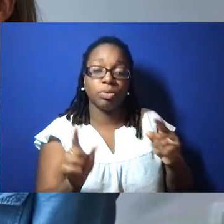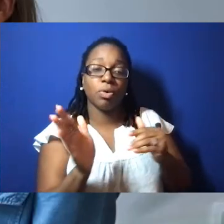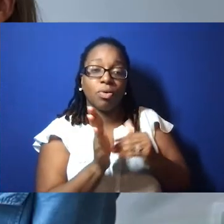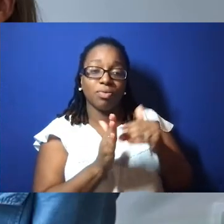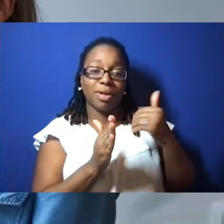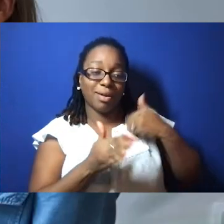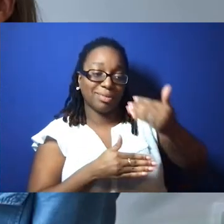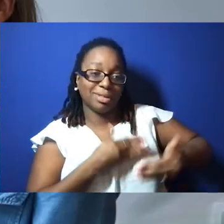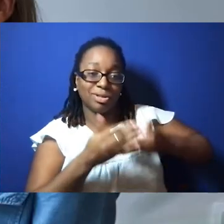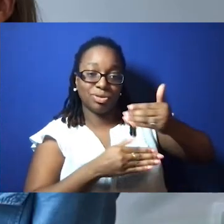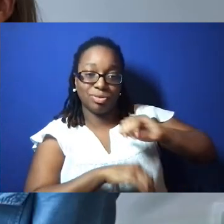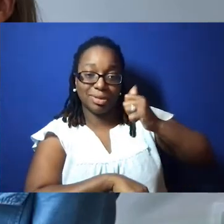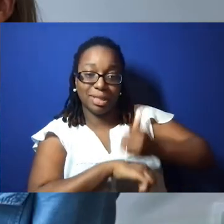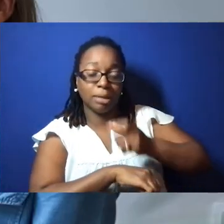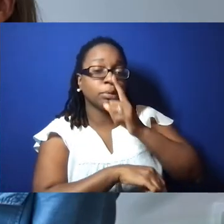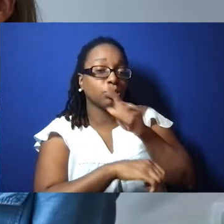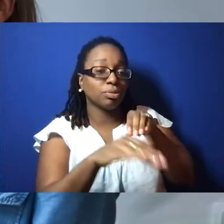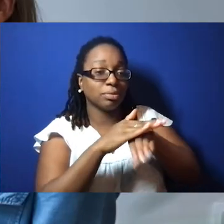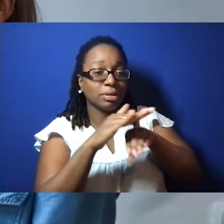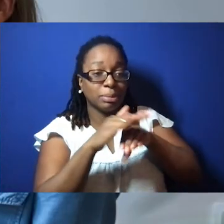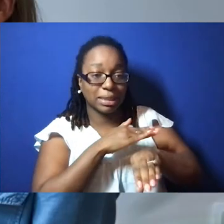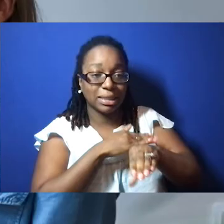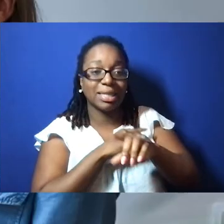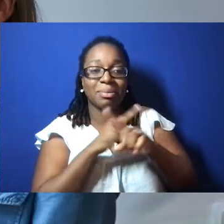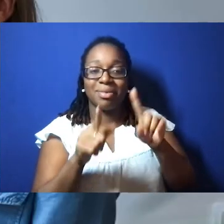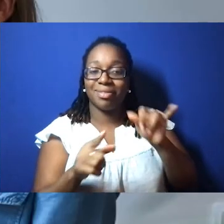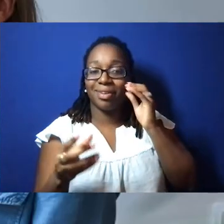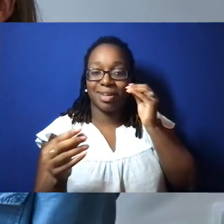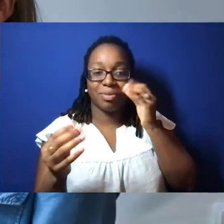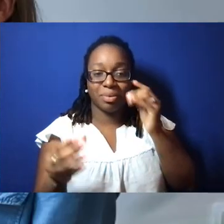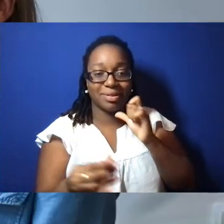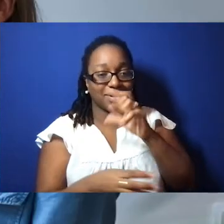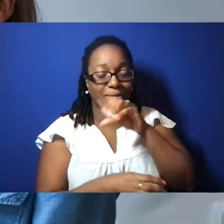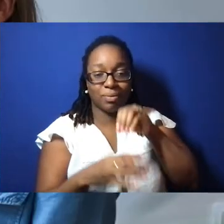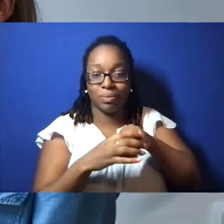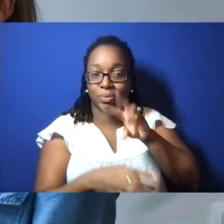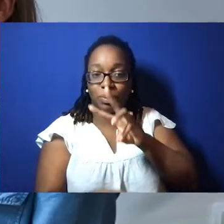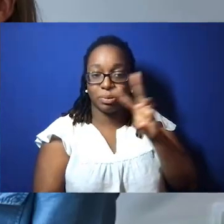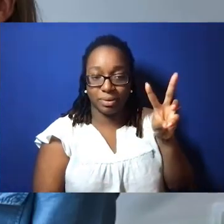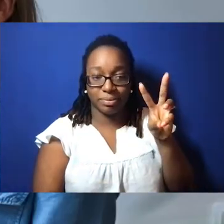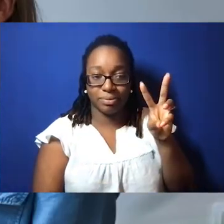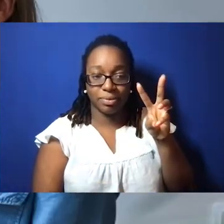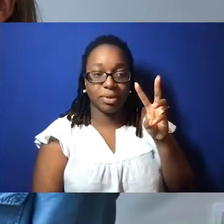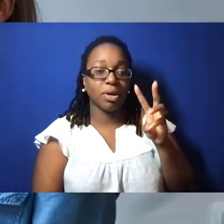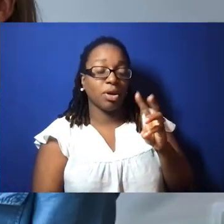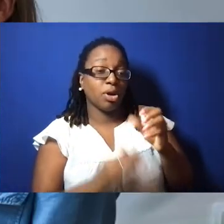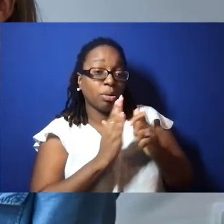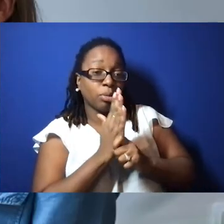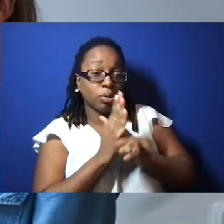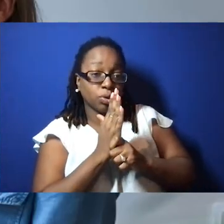Often, there are procedures in place to ensure accessibility, but that information isn't included on the